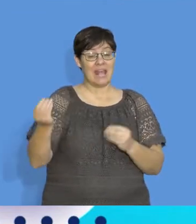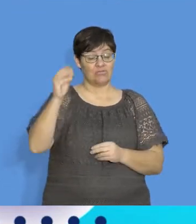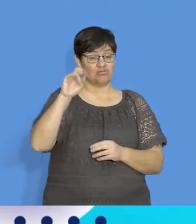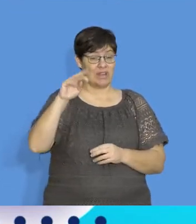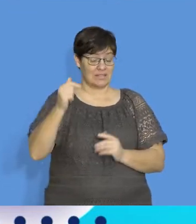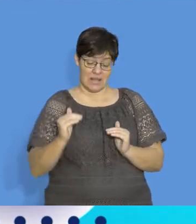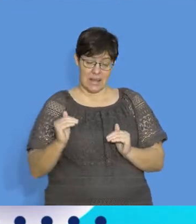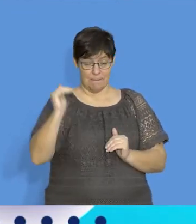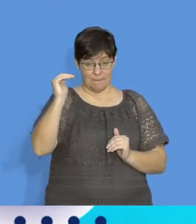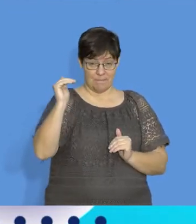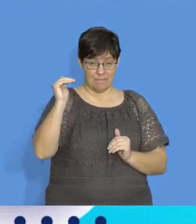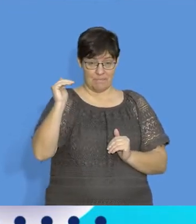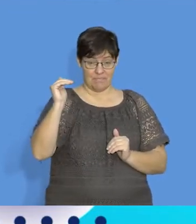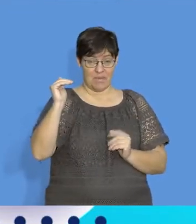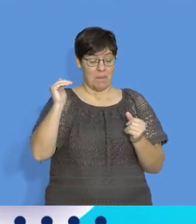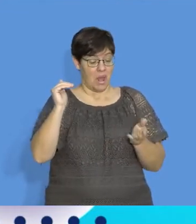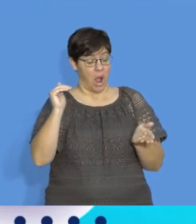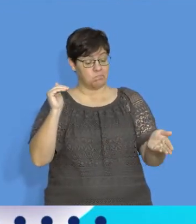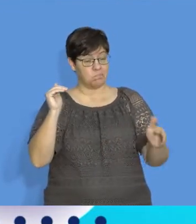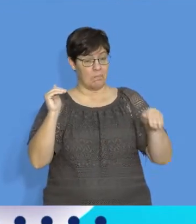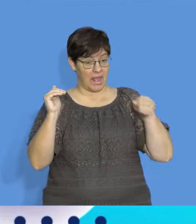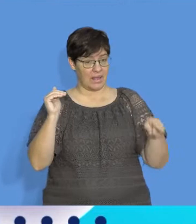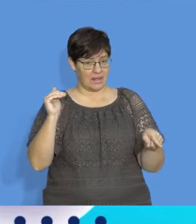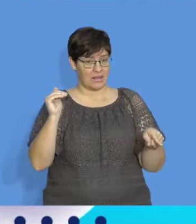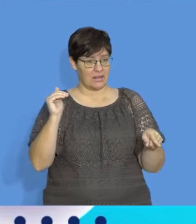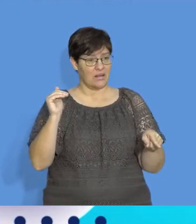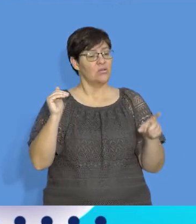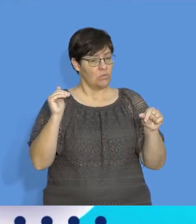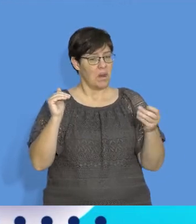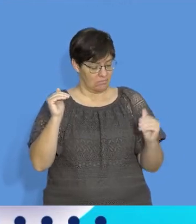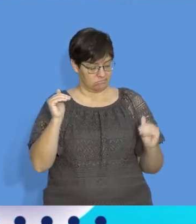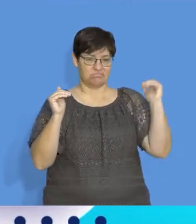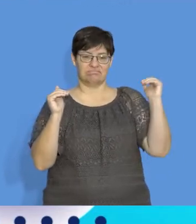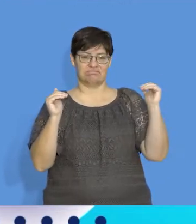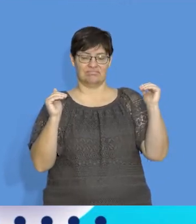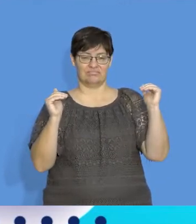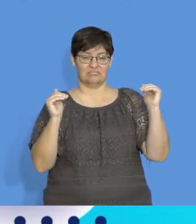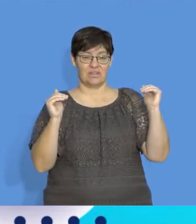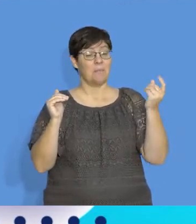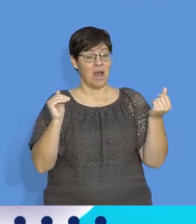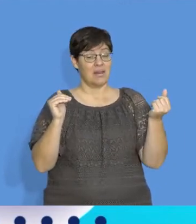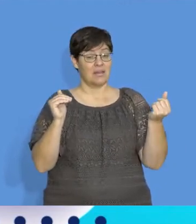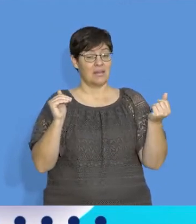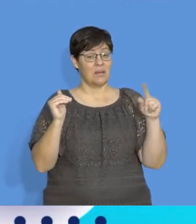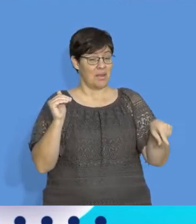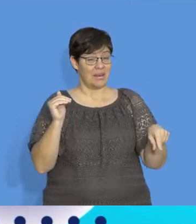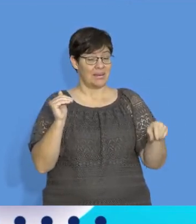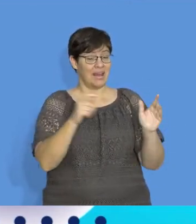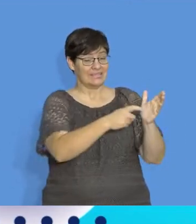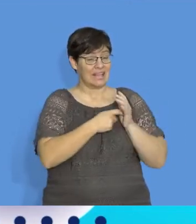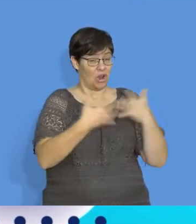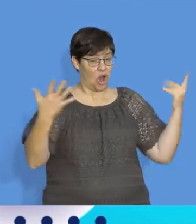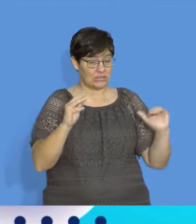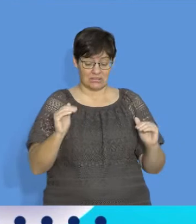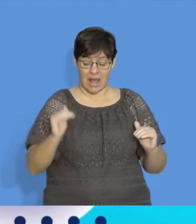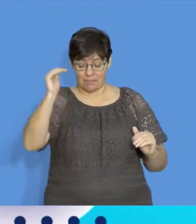up, if you have money in the bank, your capital goes up. But if you have lots of credit or debt,